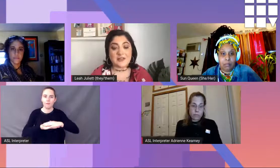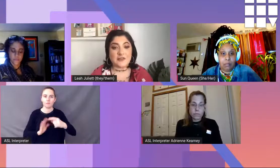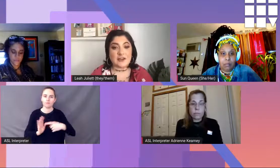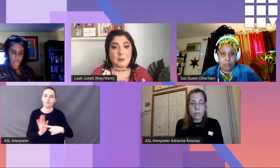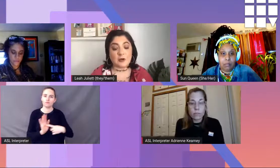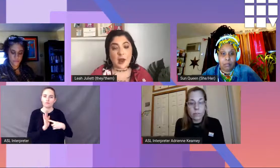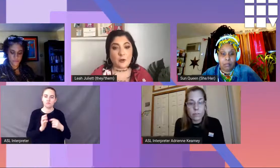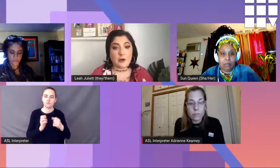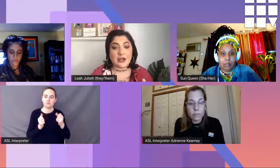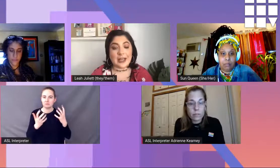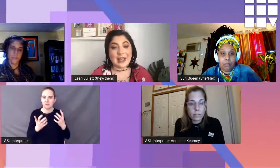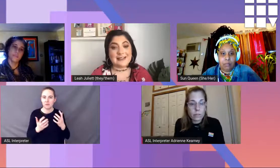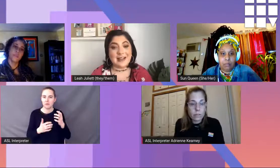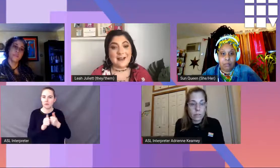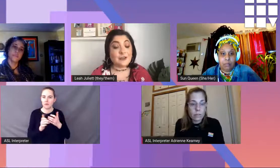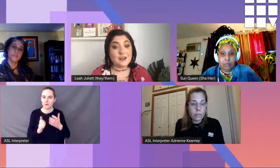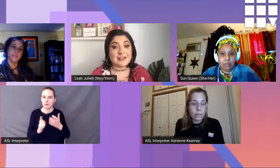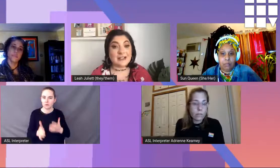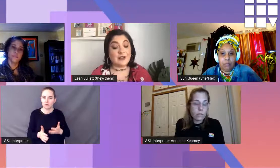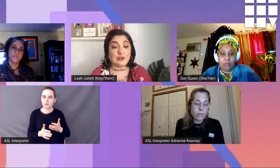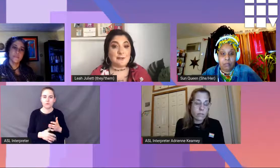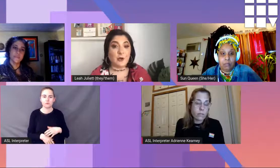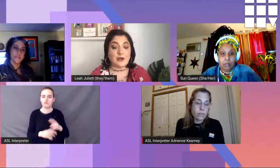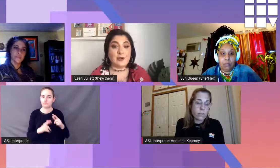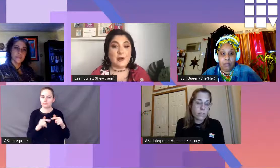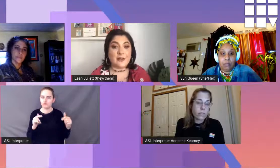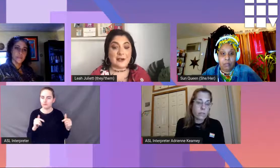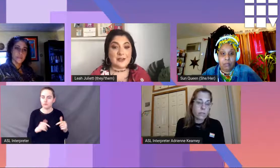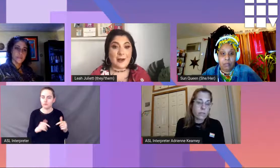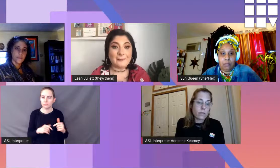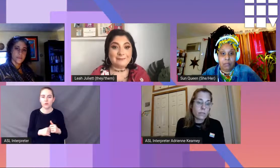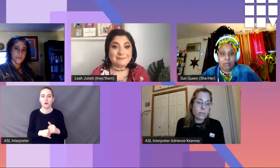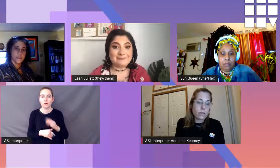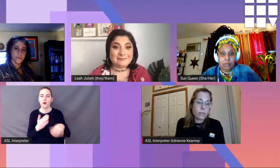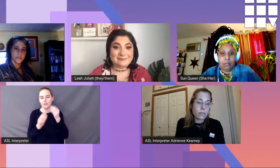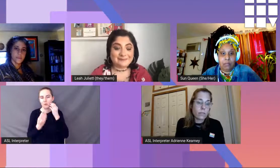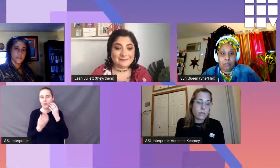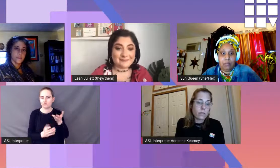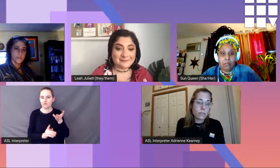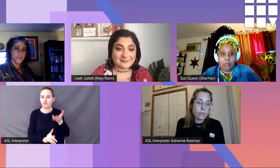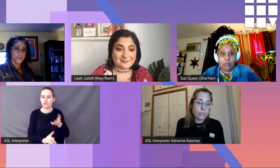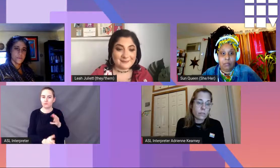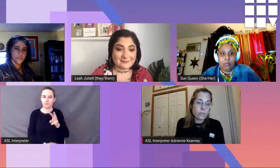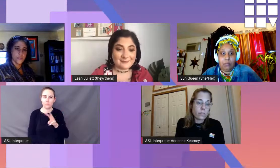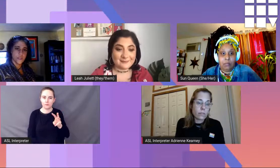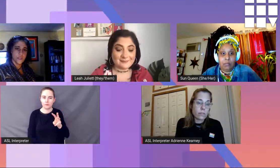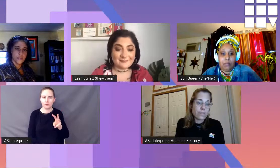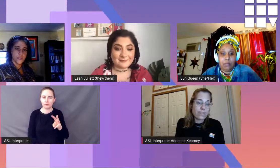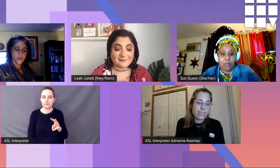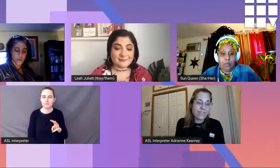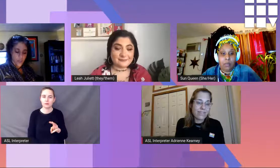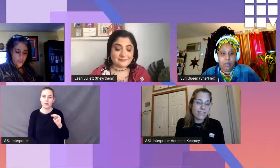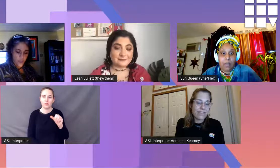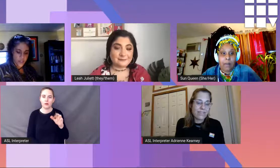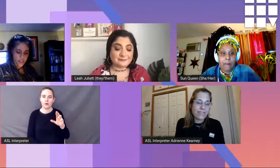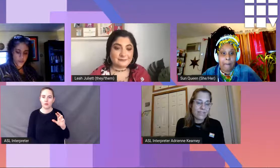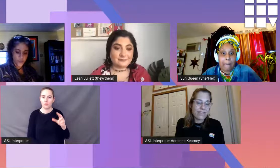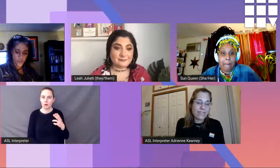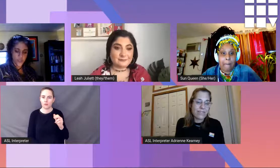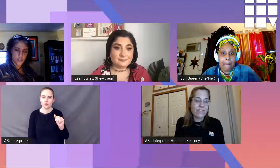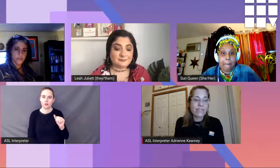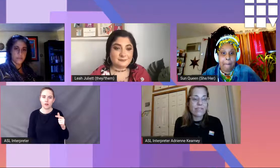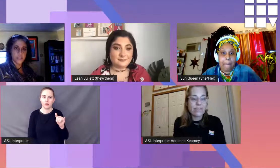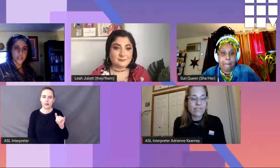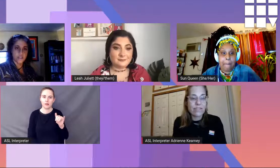on marchagainstrevengeporn.org. And if you're interested in learning more, you can go there as well. Beautiful. Thank you. Now, I